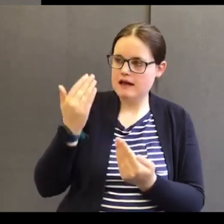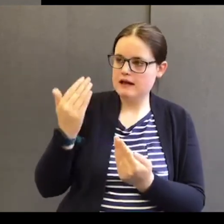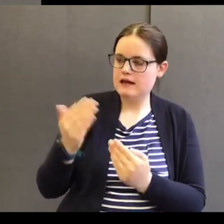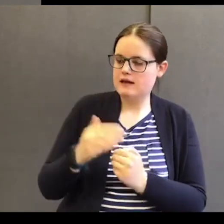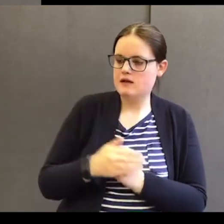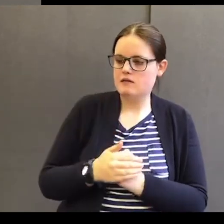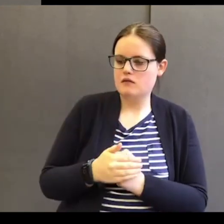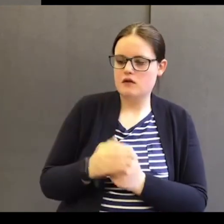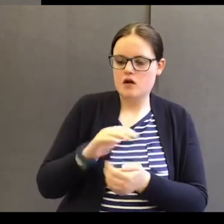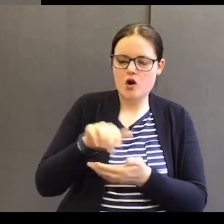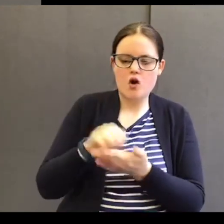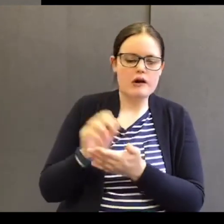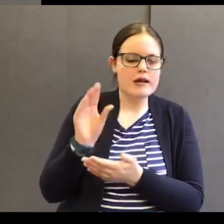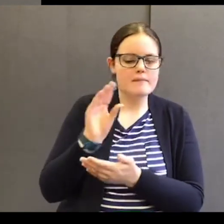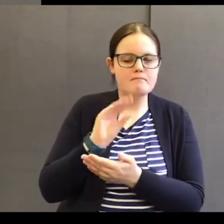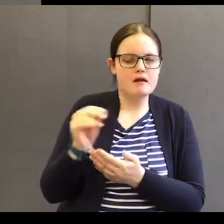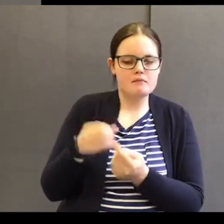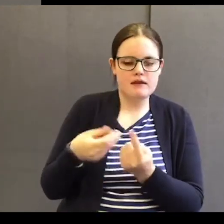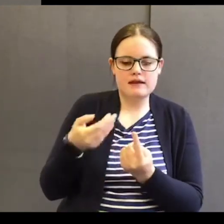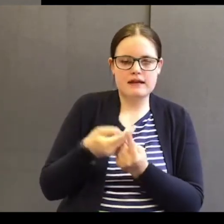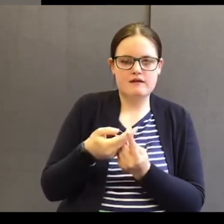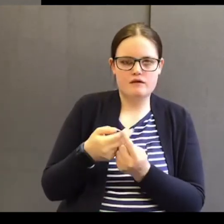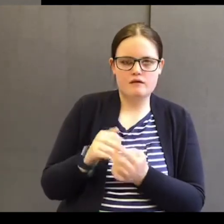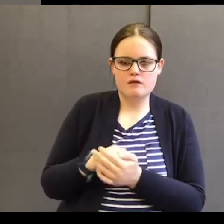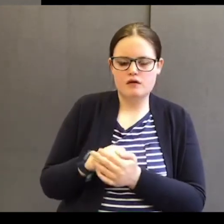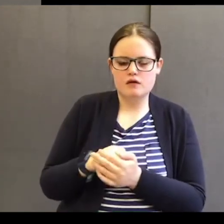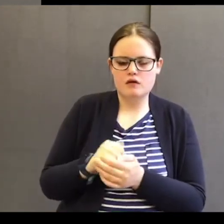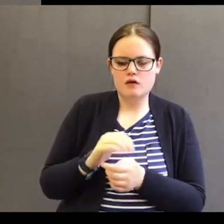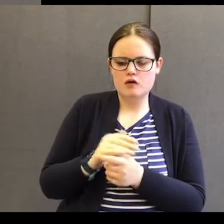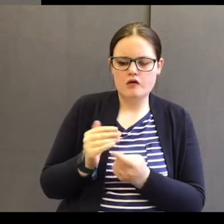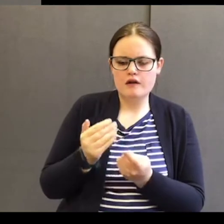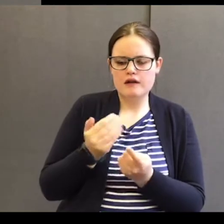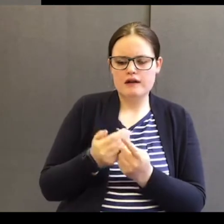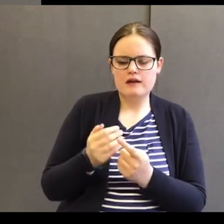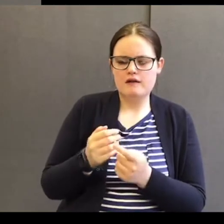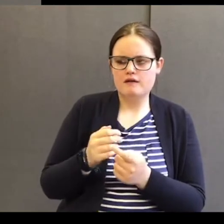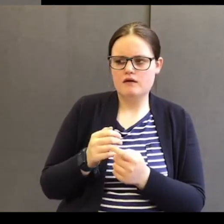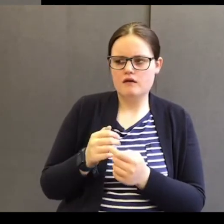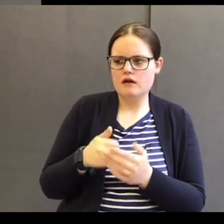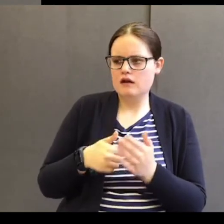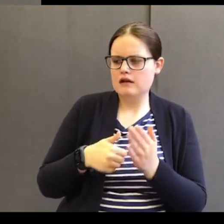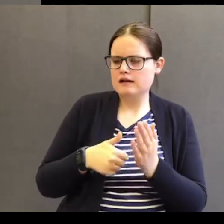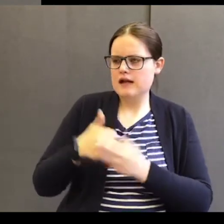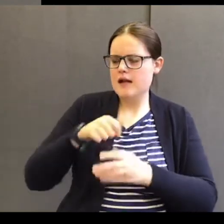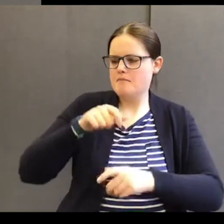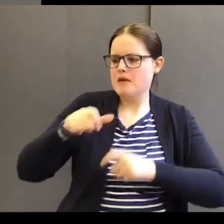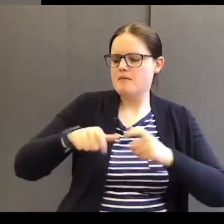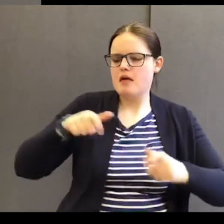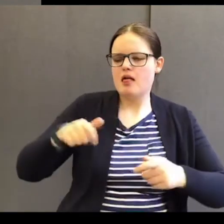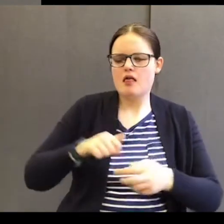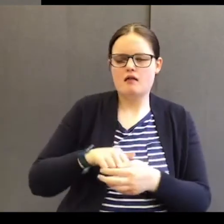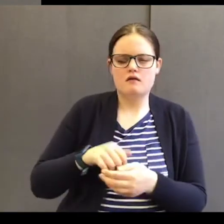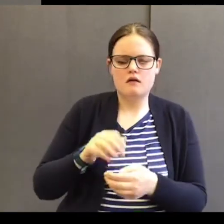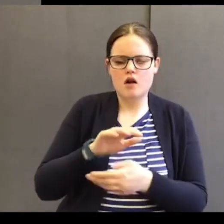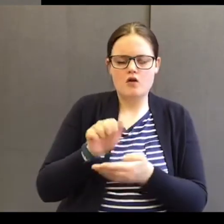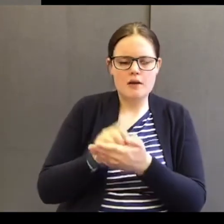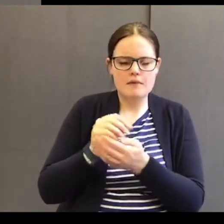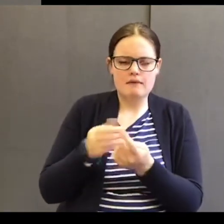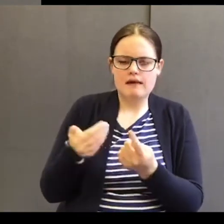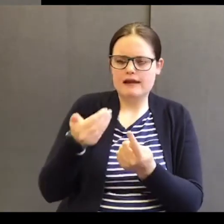that obey him the Holy Ghost. You see, it's not given to the super